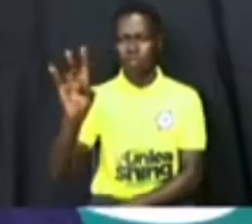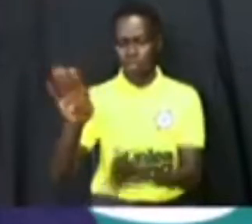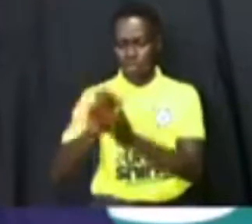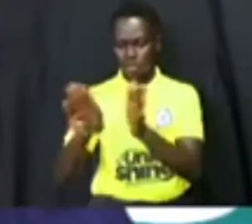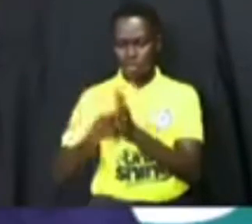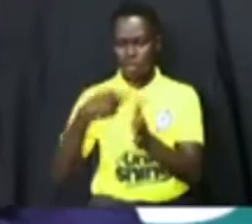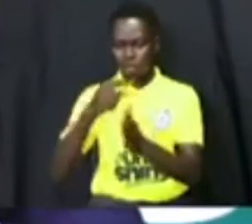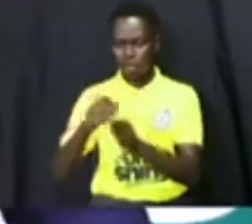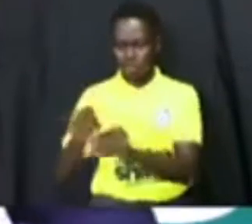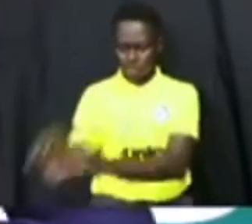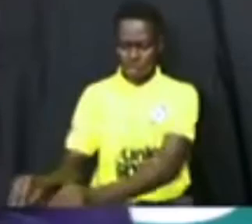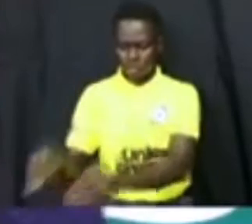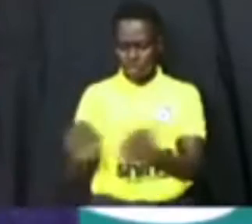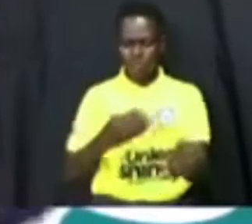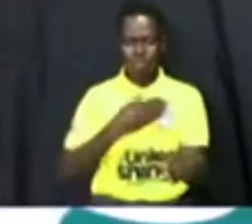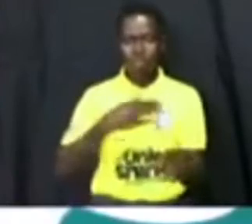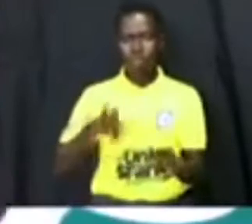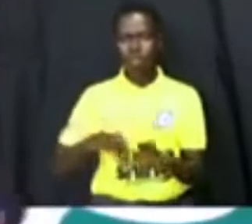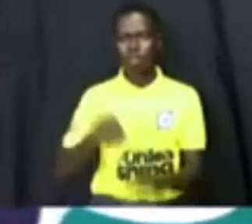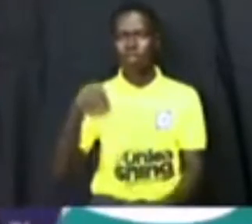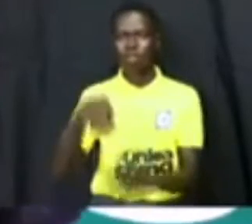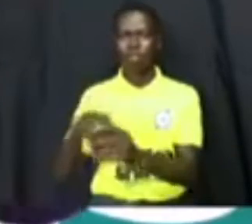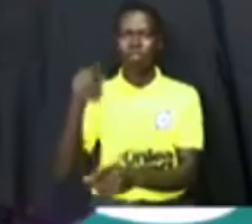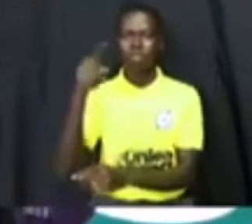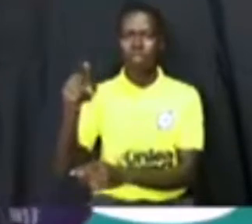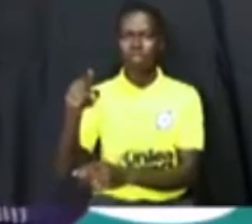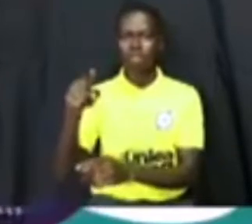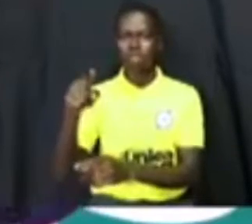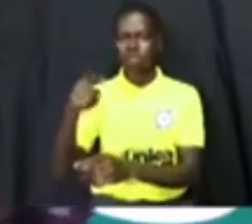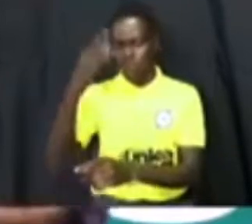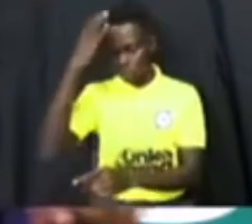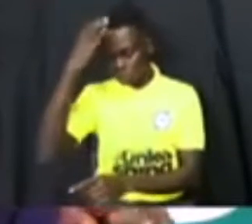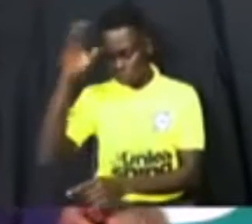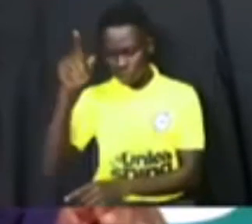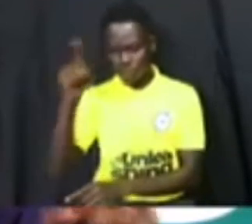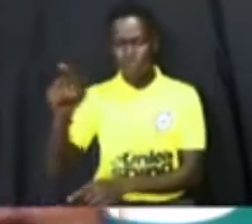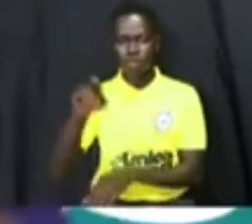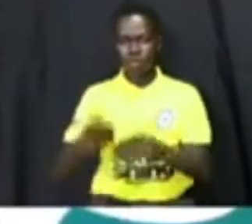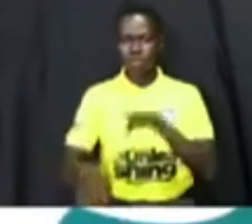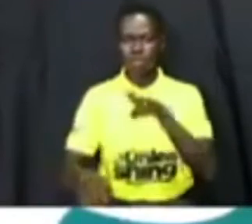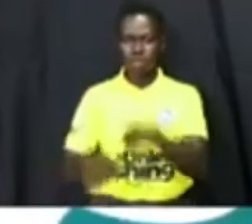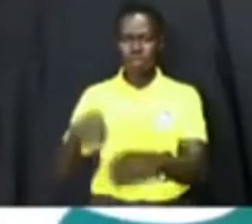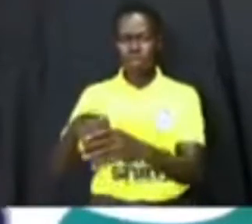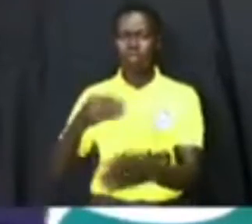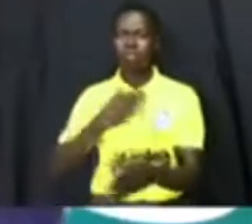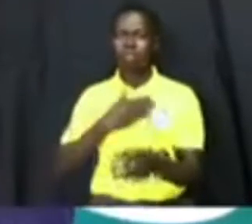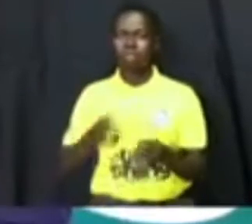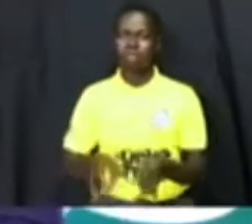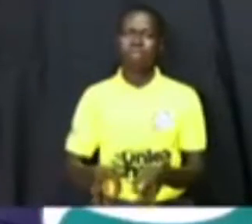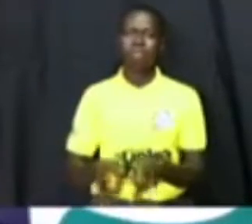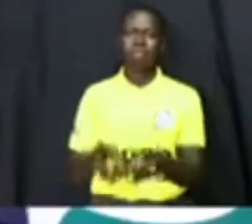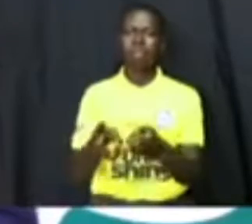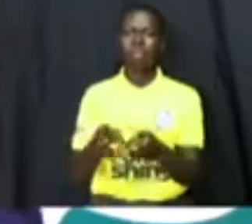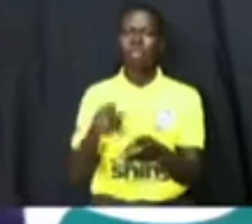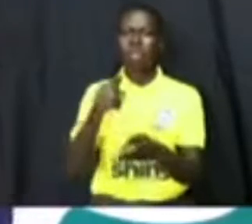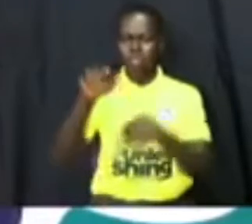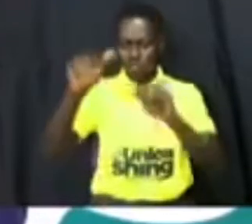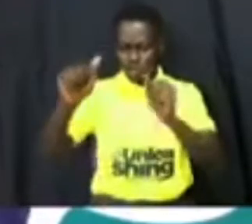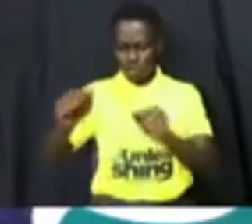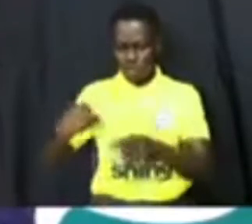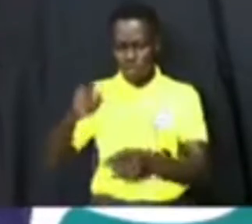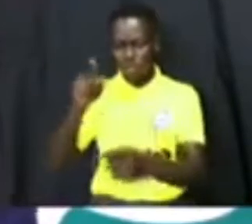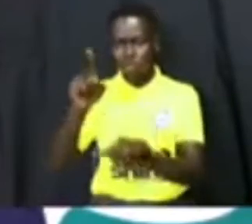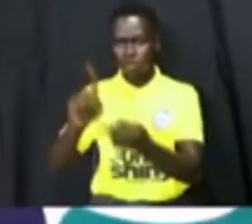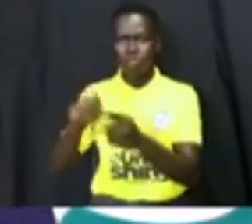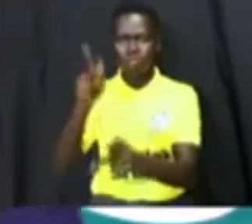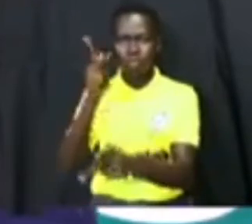you and cause you to walk in my statutes. And ye shall keep my judgments and